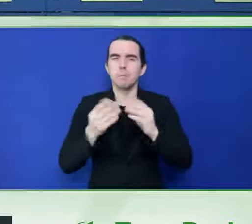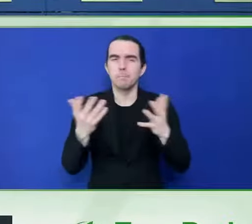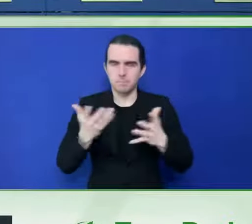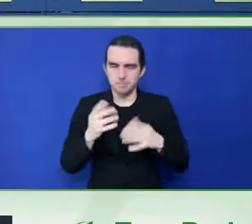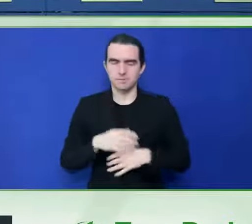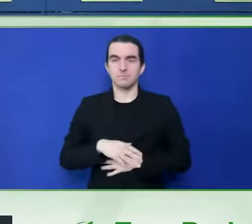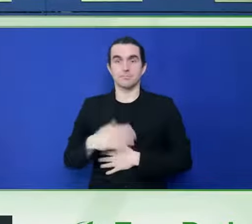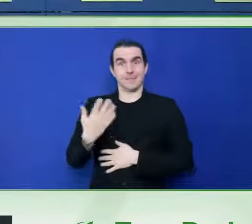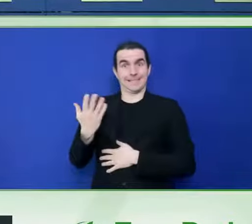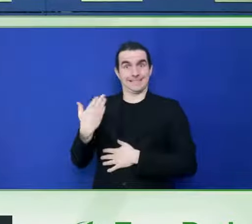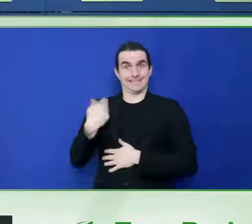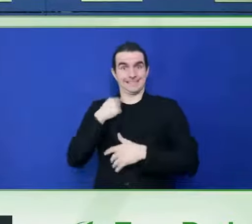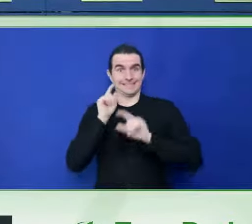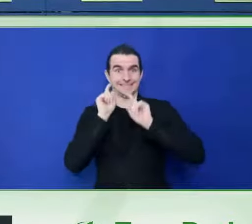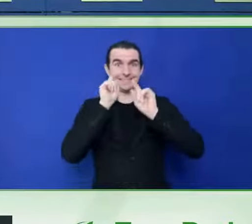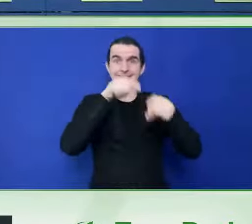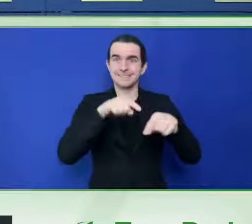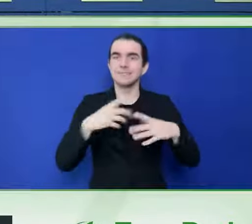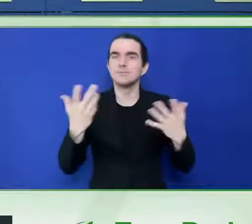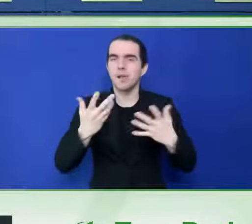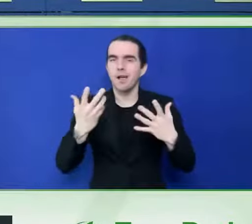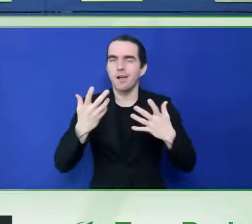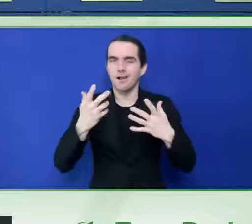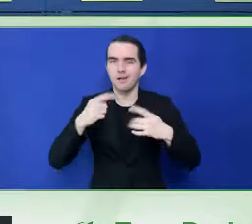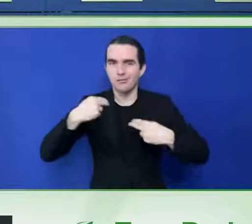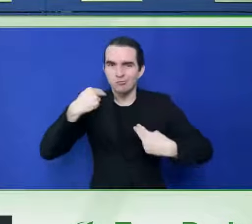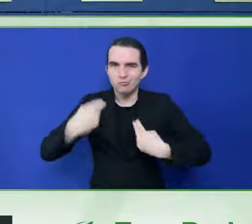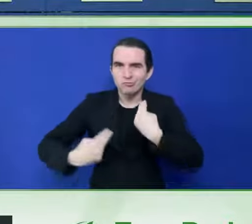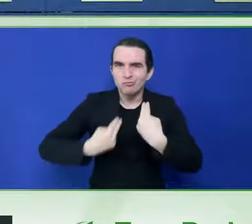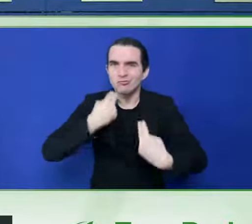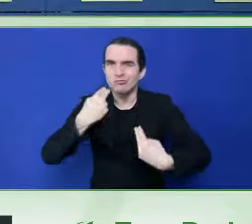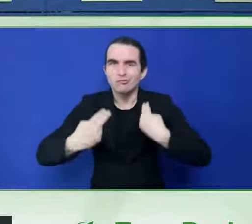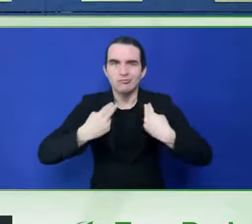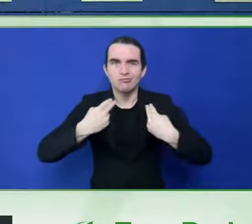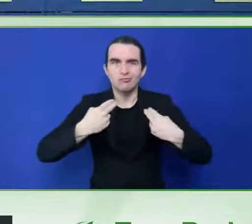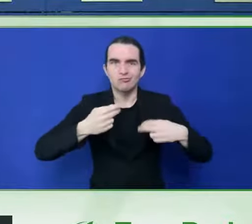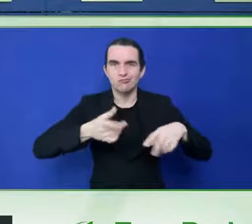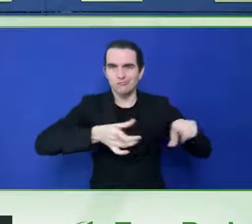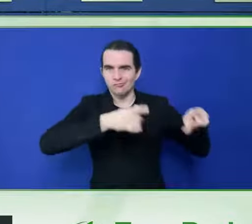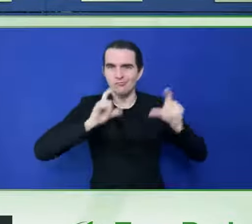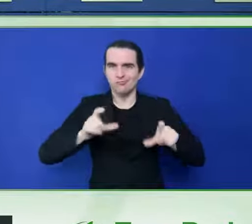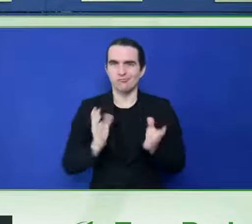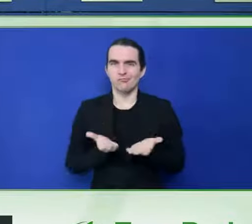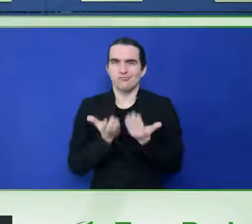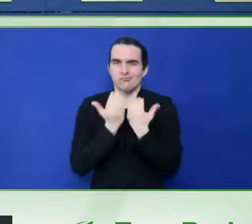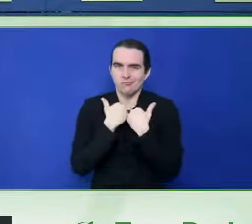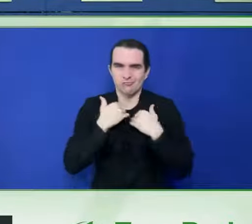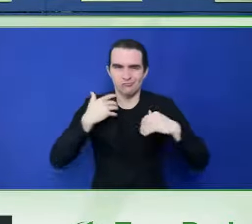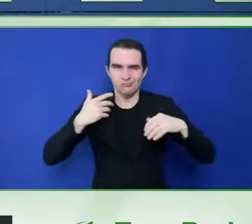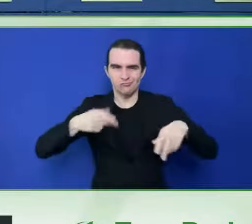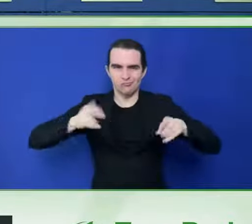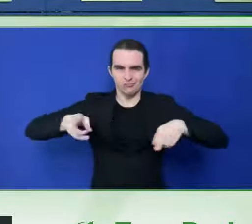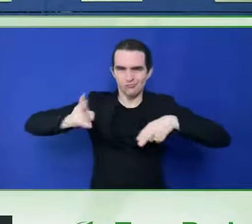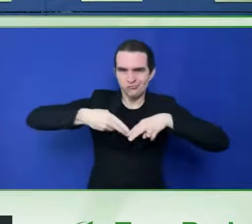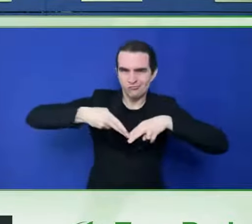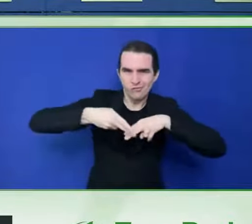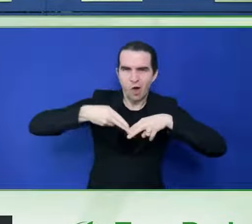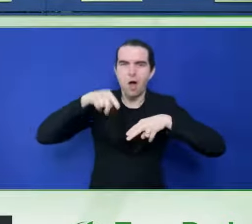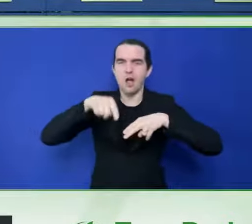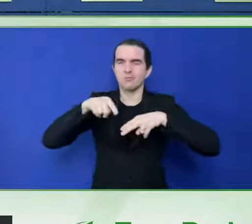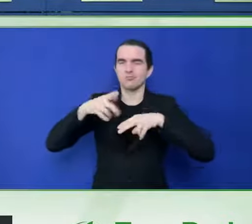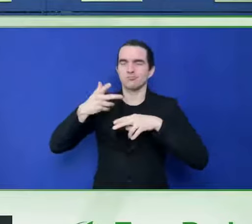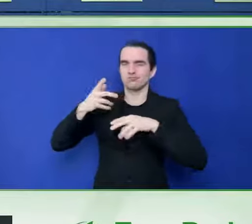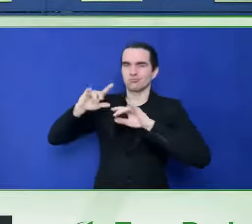accessible, and yet there were still surprises. Number 1, we couldn't park outside, so we had to find somewhere to park. I